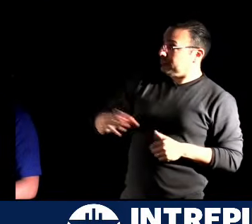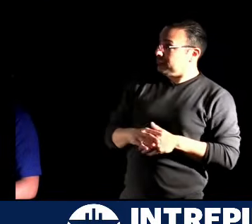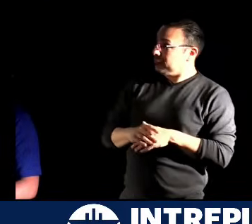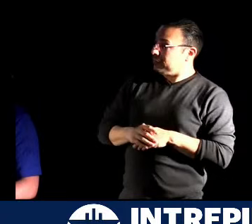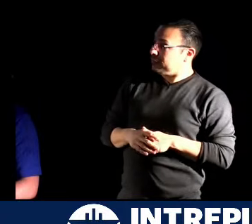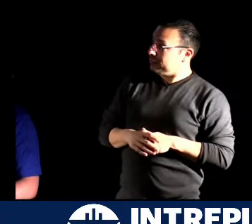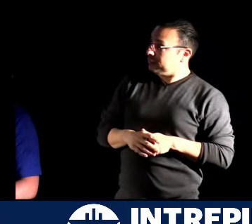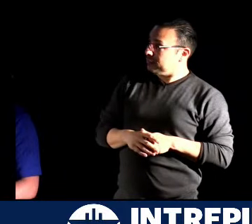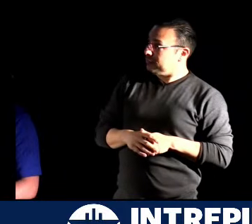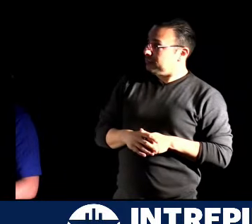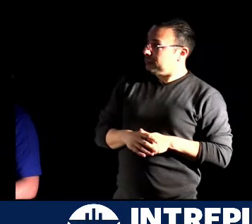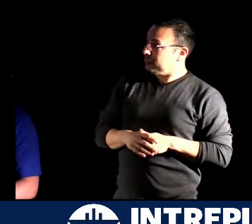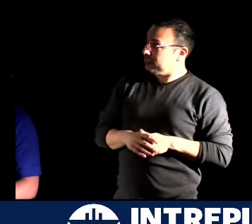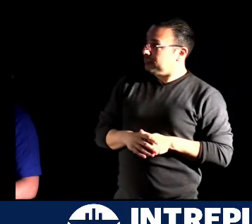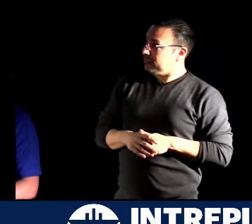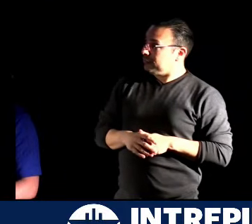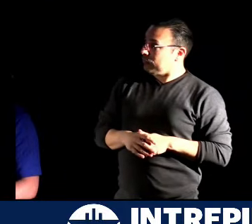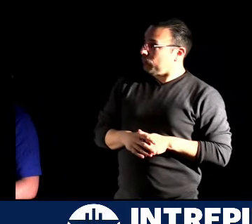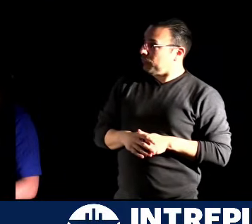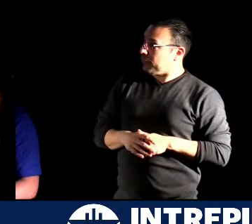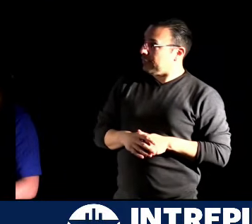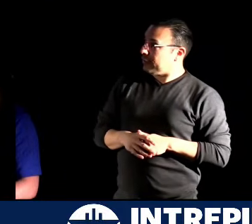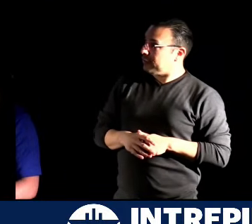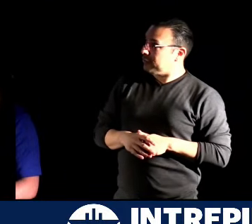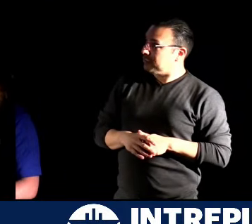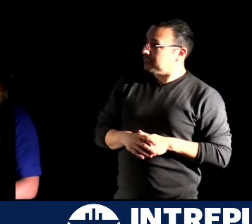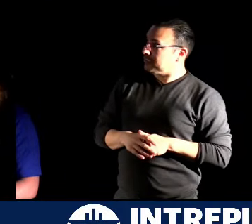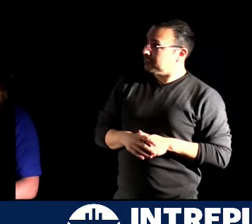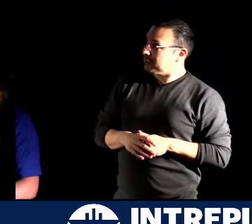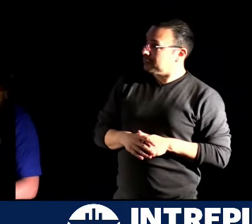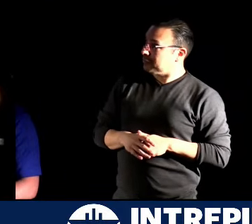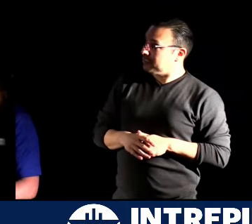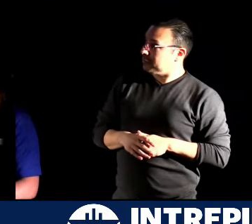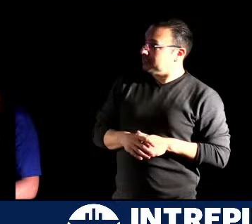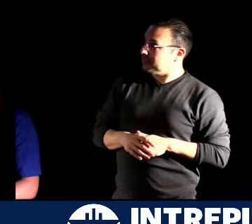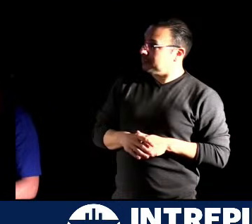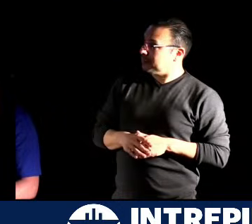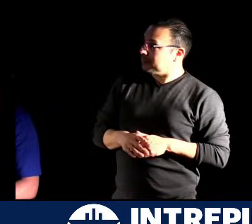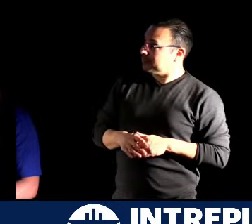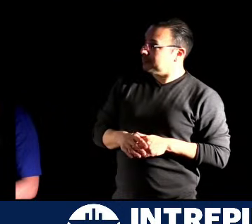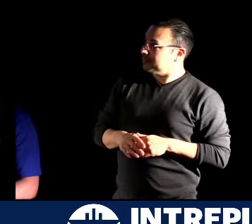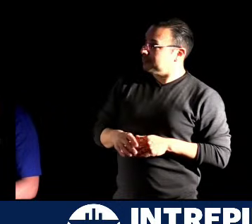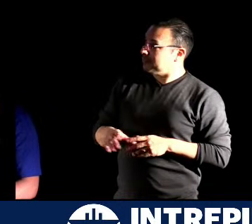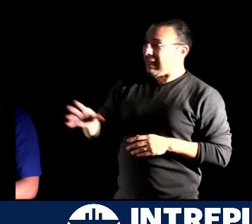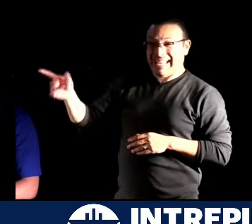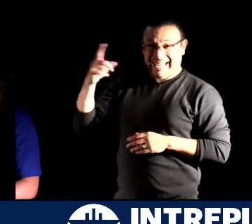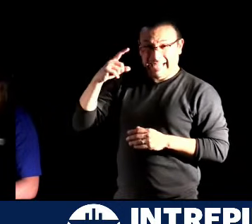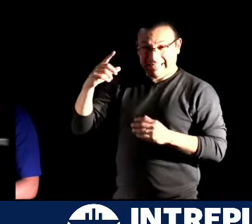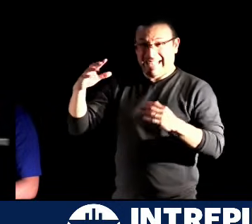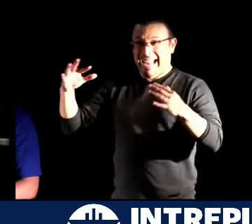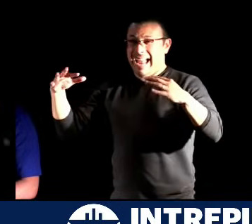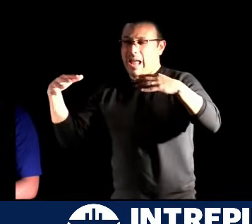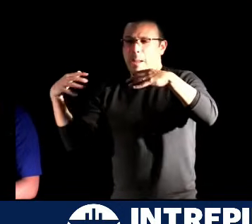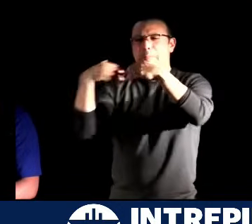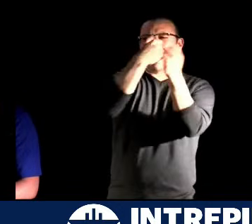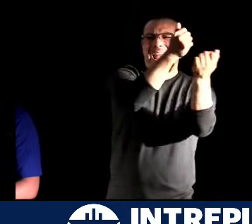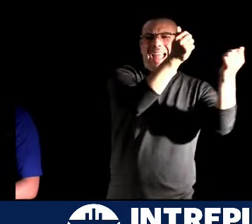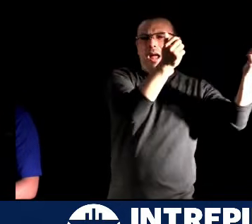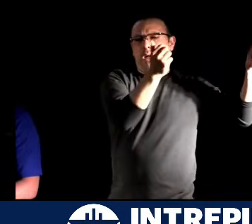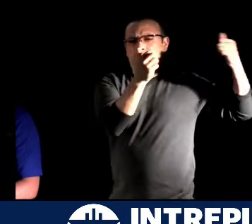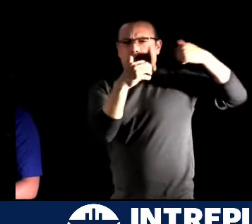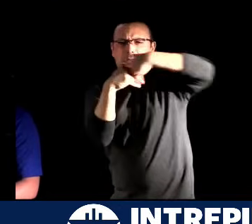here. There will be 2 or 3 more. And this one, next one, look at them, how they are colliding and basically deforming